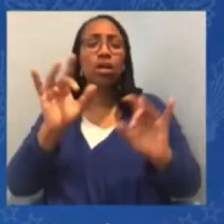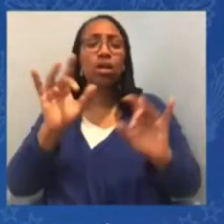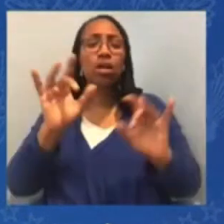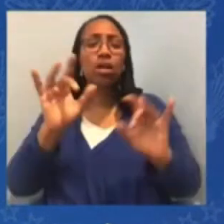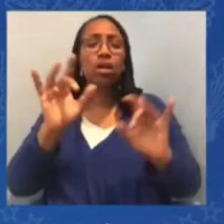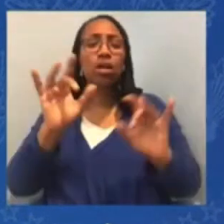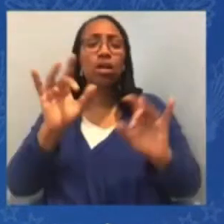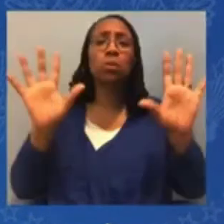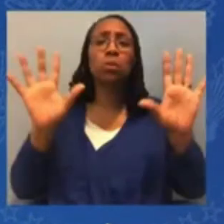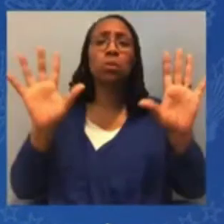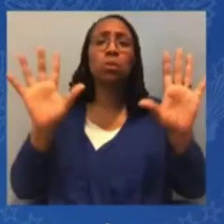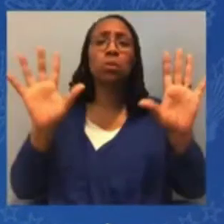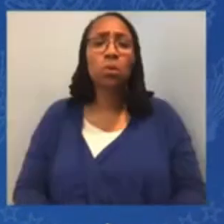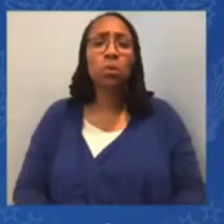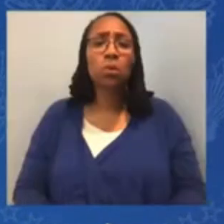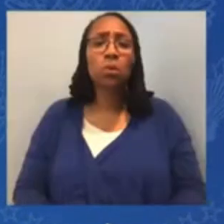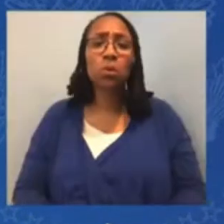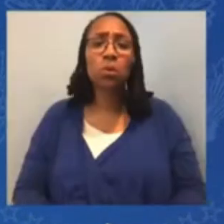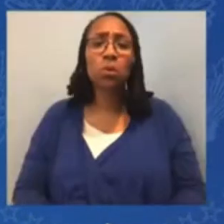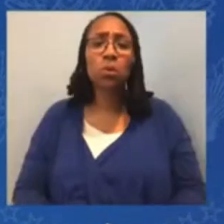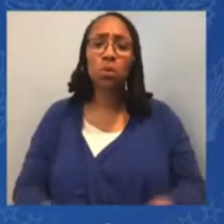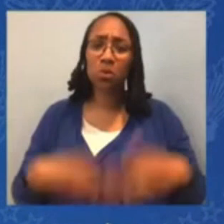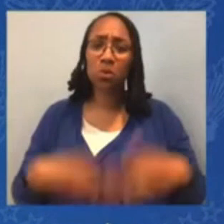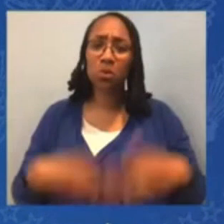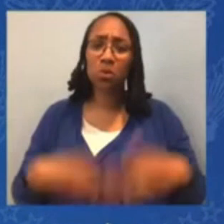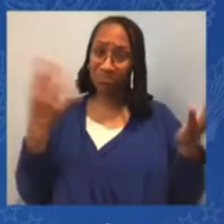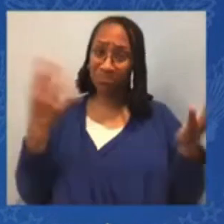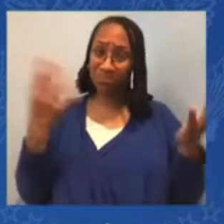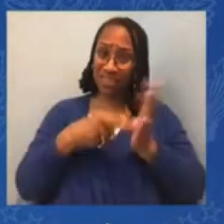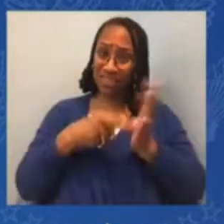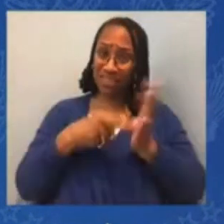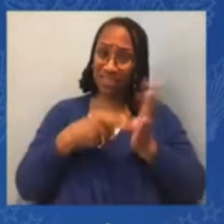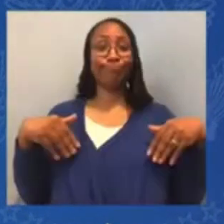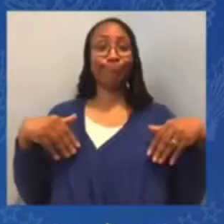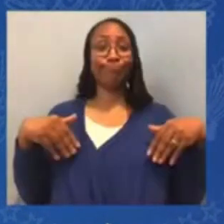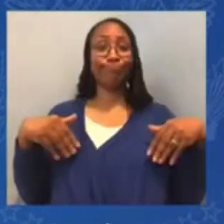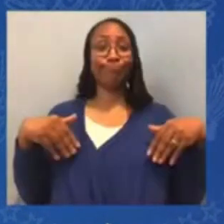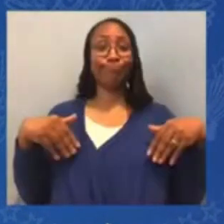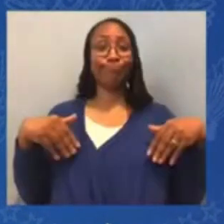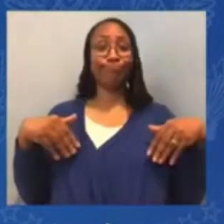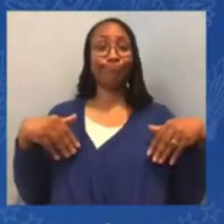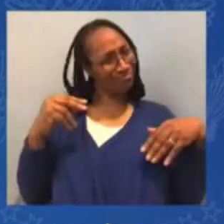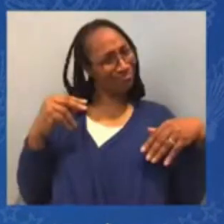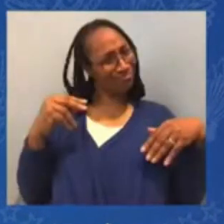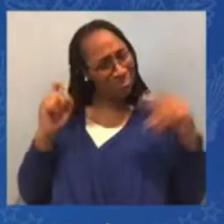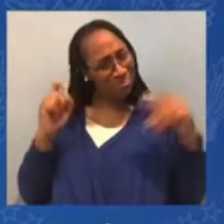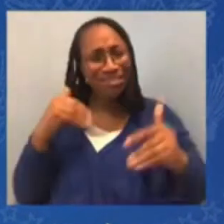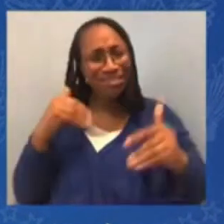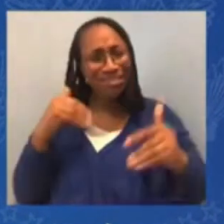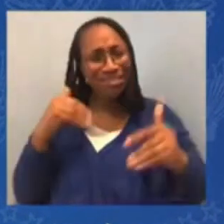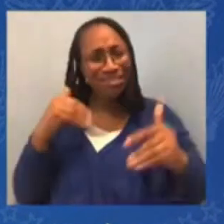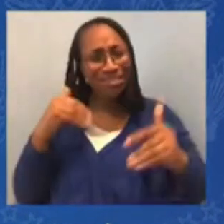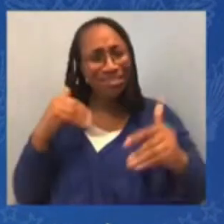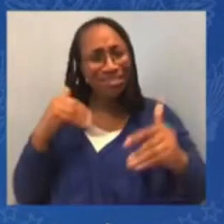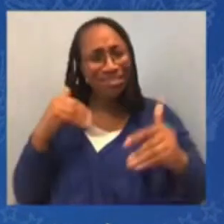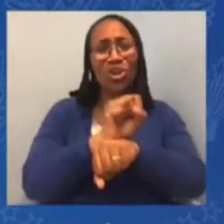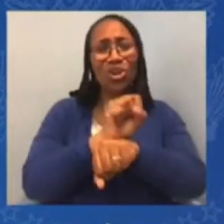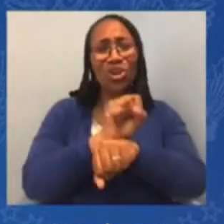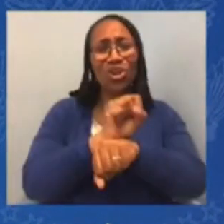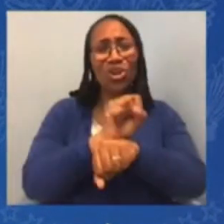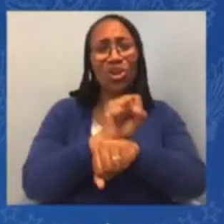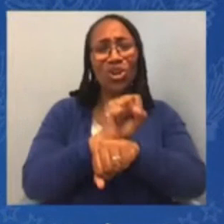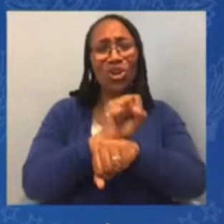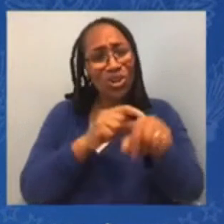And it takes courage to tell a story that you've been through because, you know, I spent a lot of time as president and I